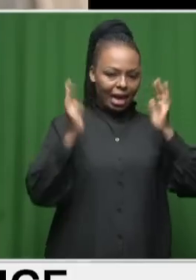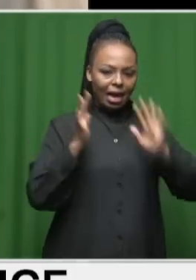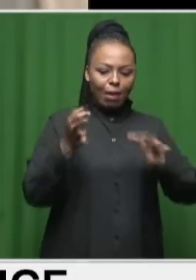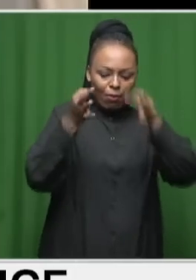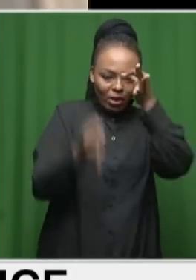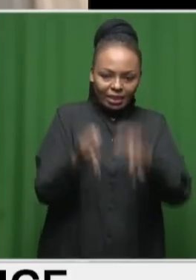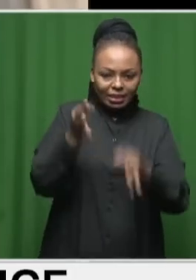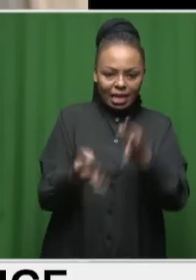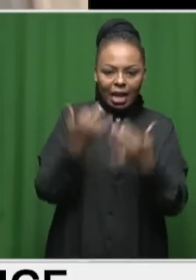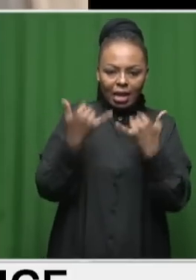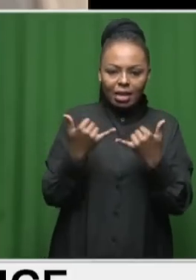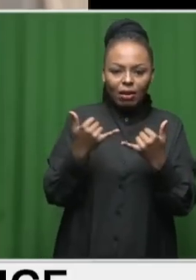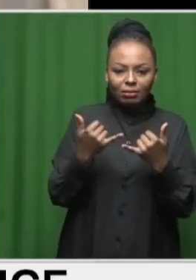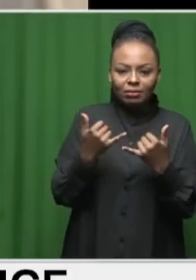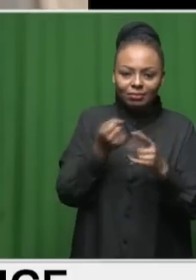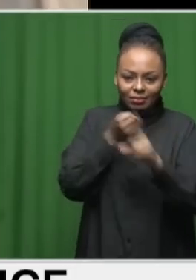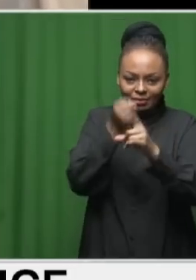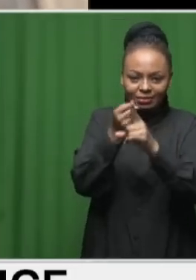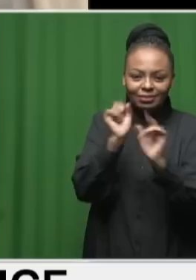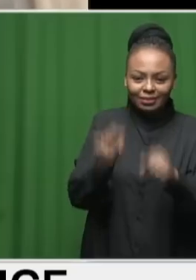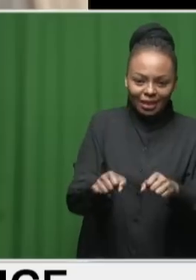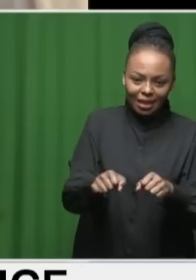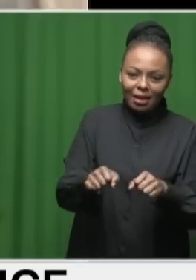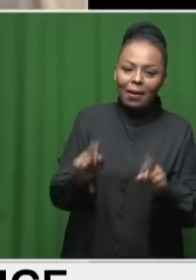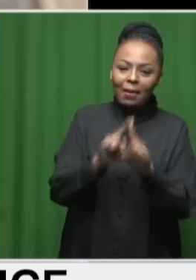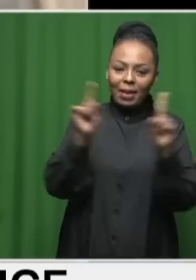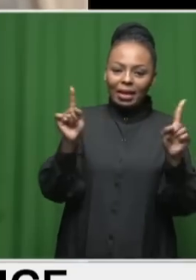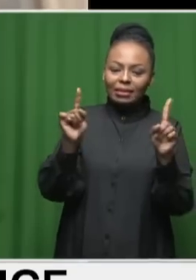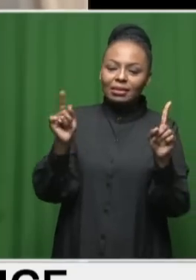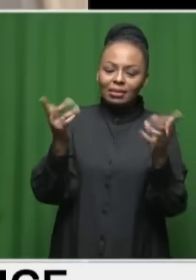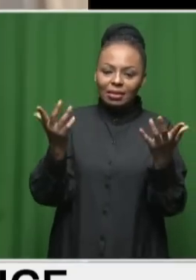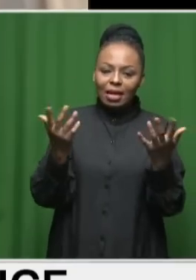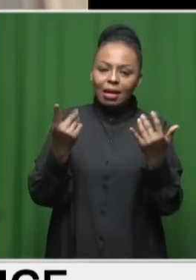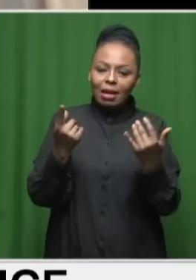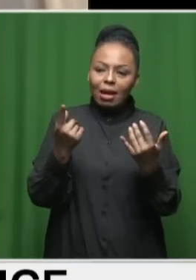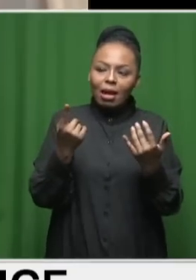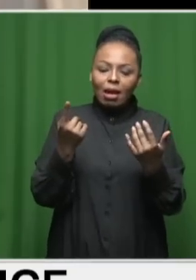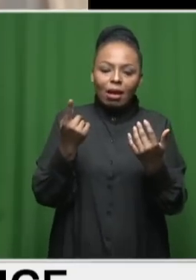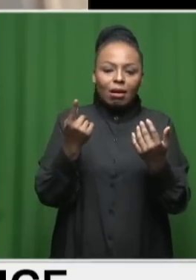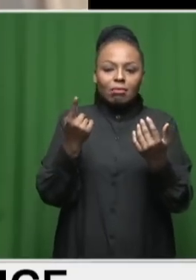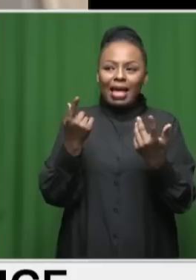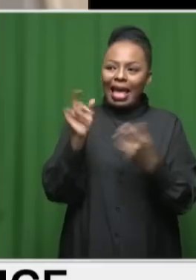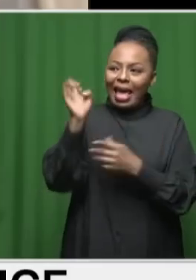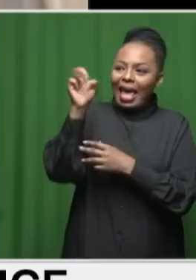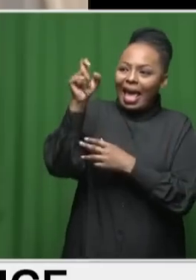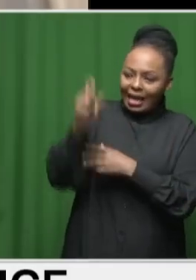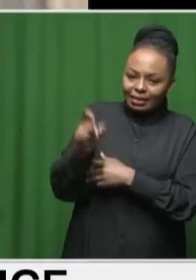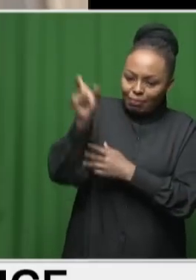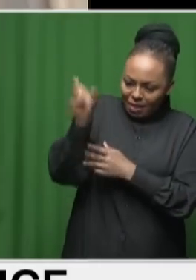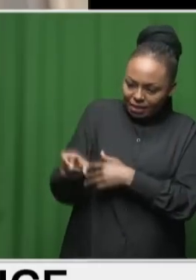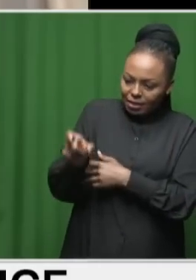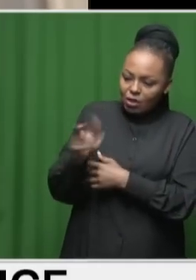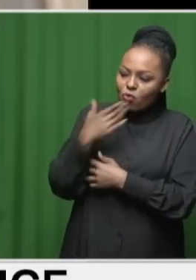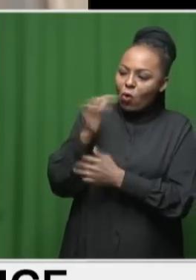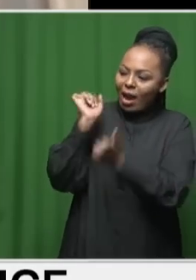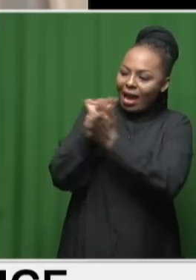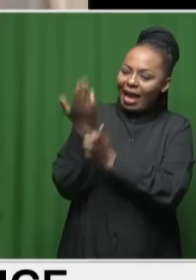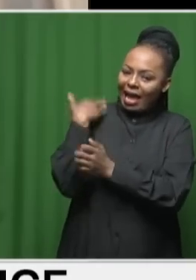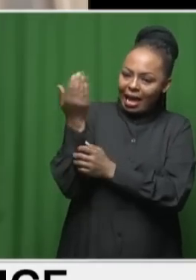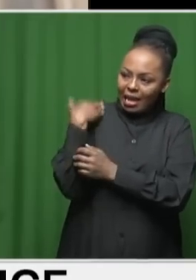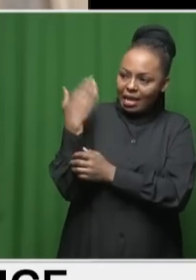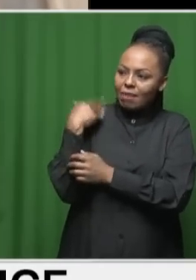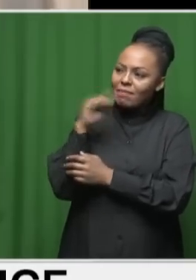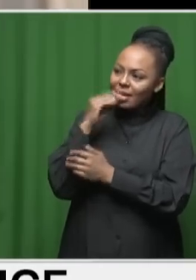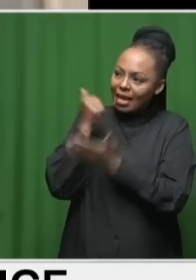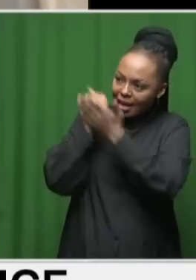we are rivals, but there's a lot of decent, well-meaning ex-prisoners that can help with this investigation,